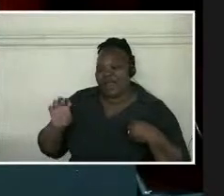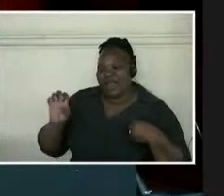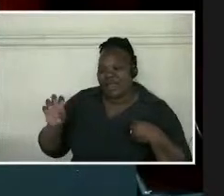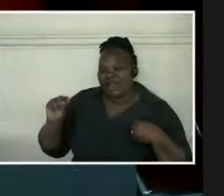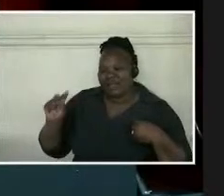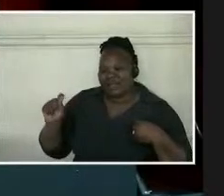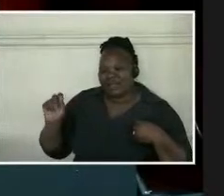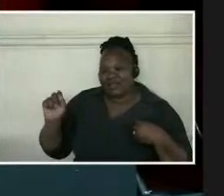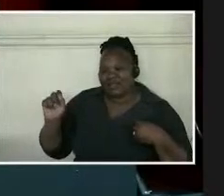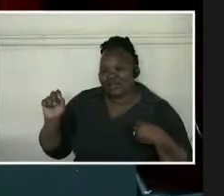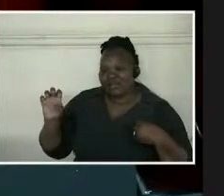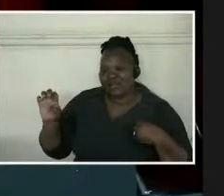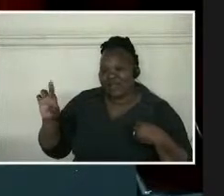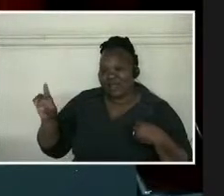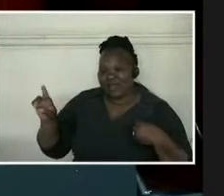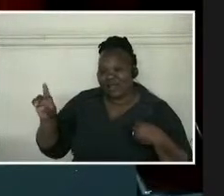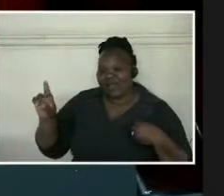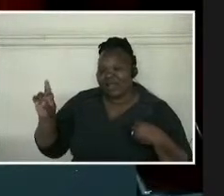uh